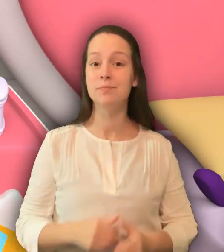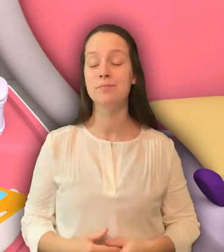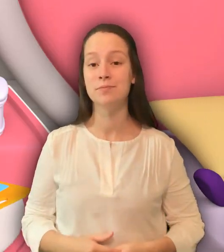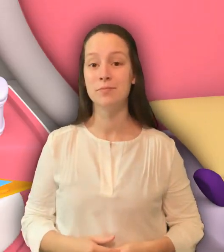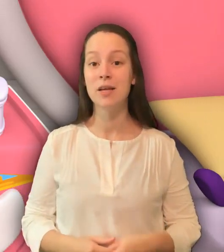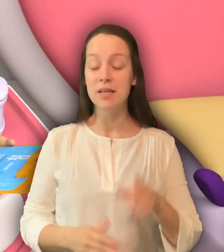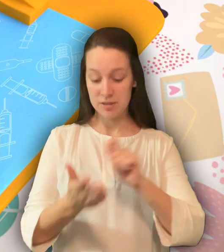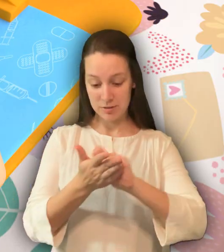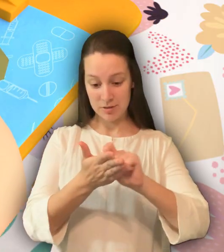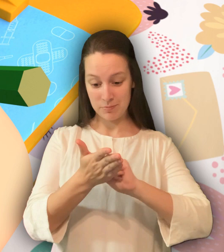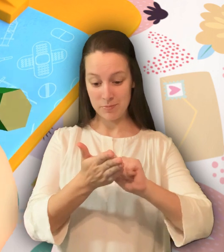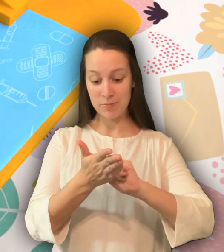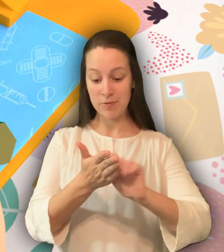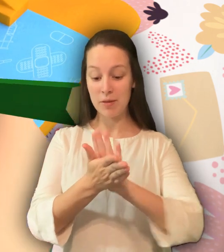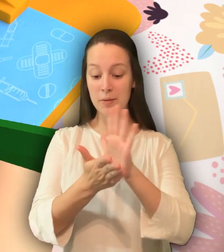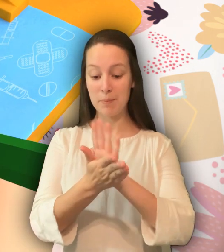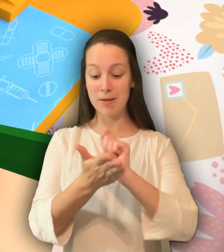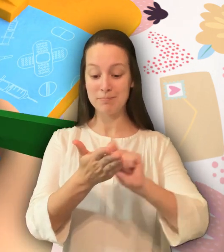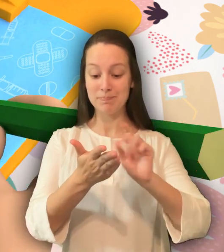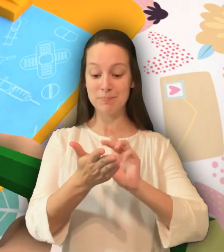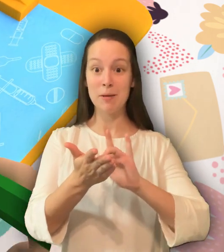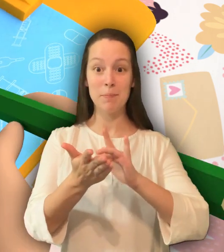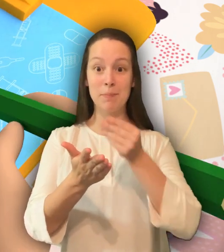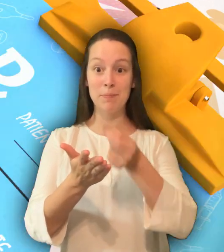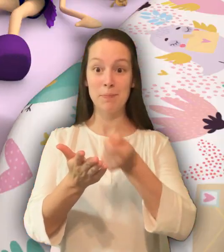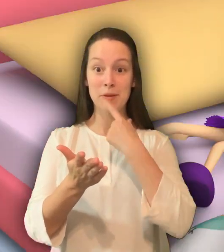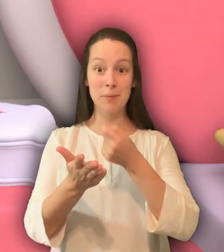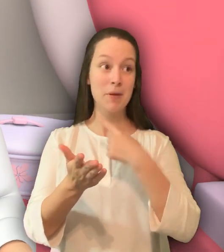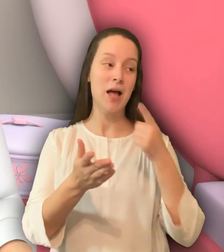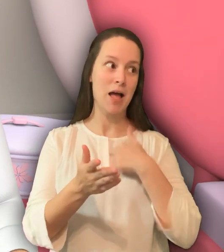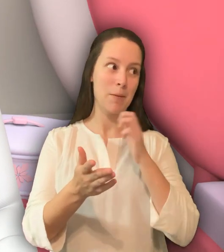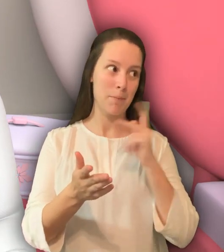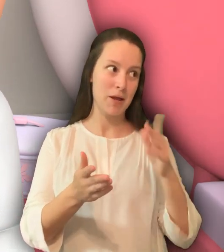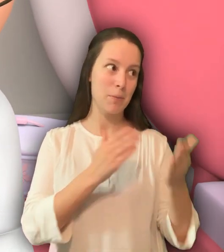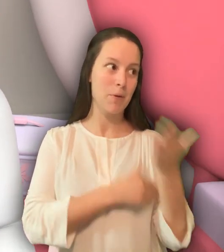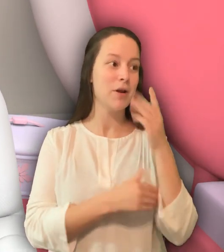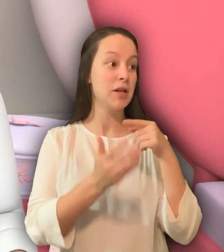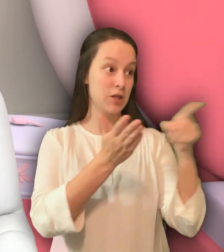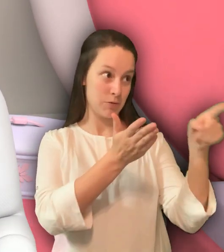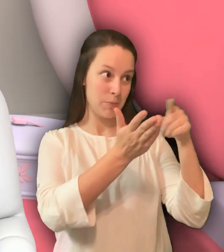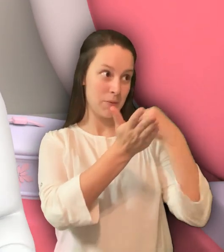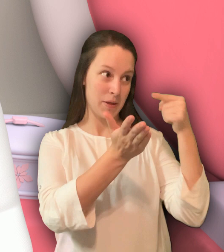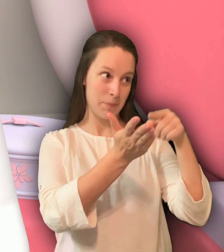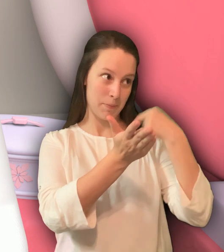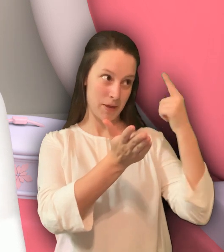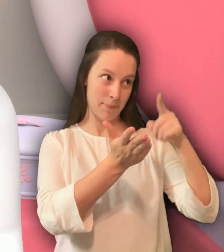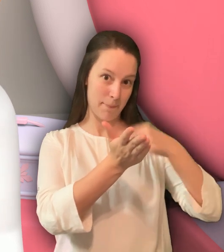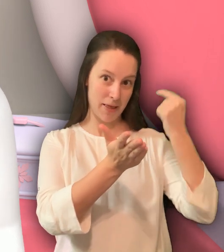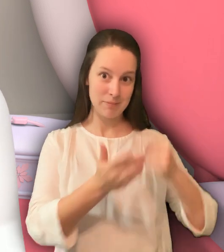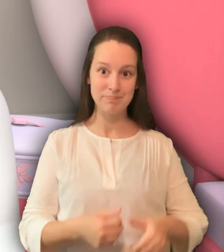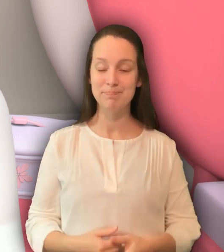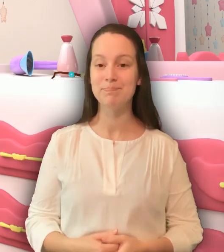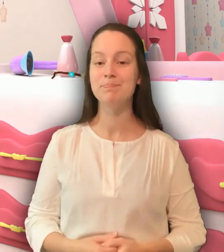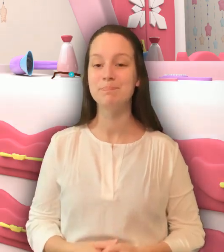bed He wrote on a paper for some pills, pills, pills I'll be back in the morning with my bill,